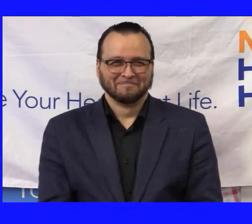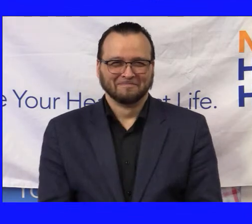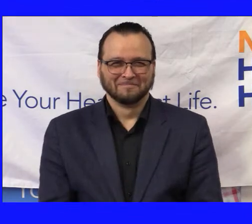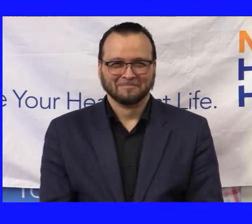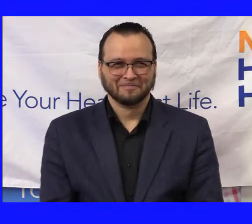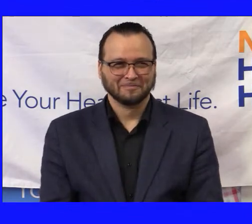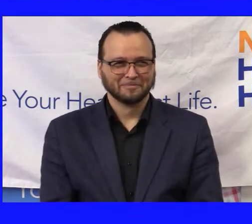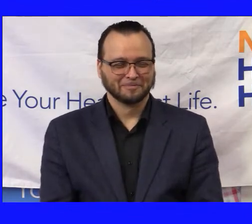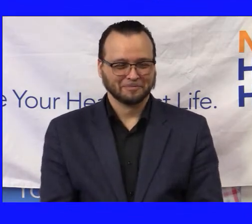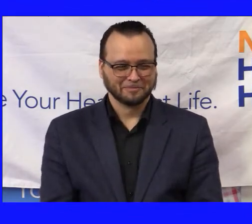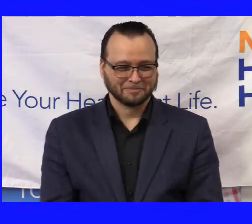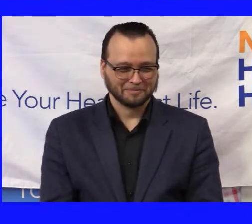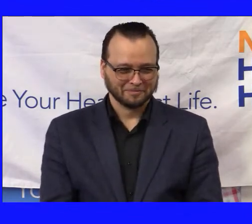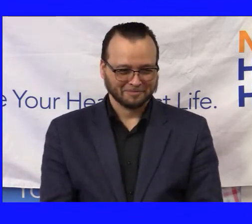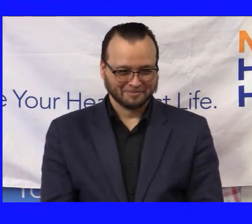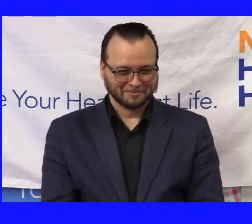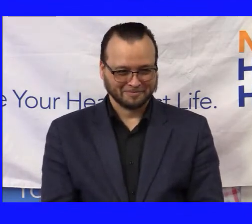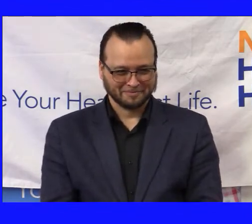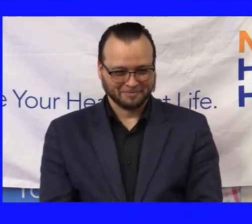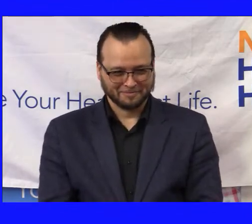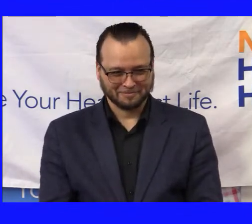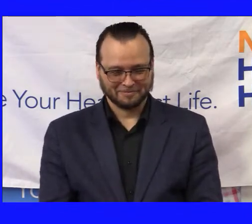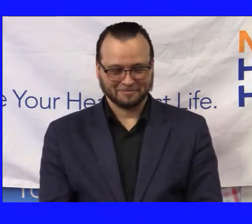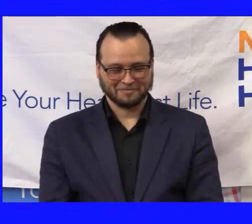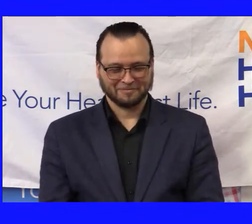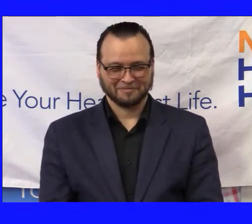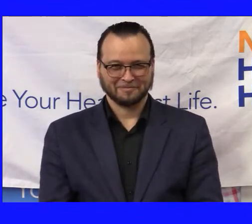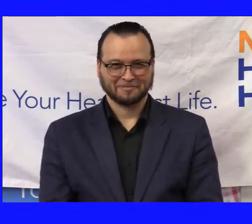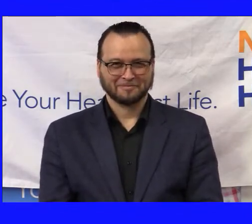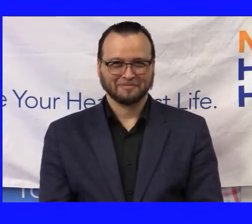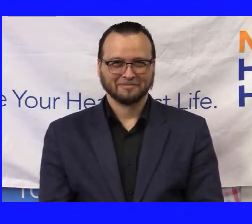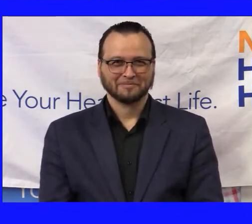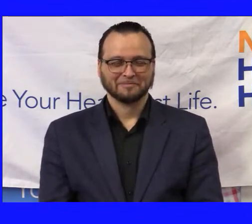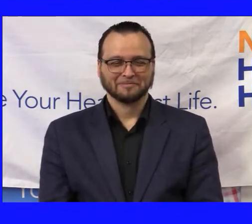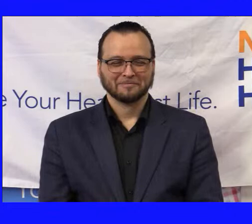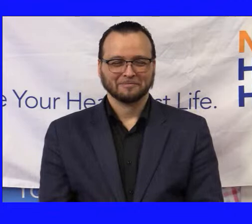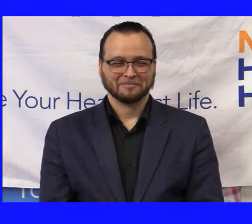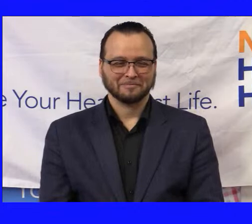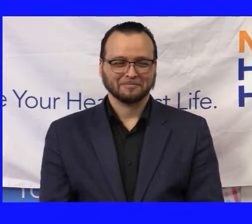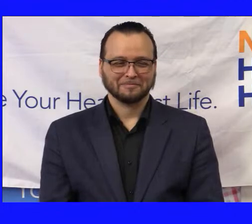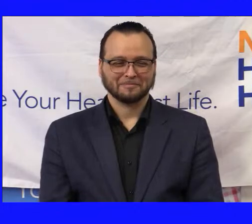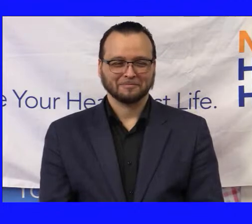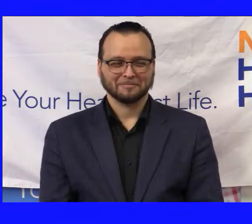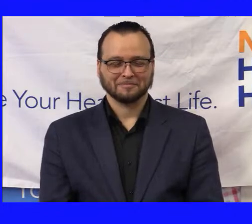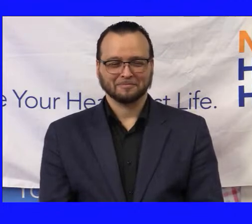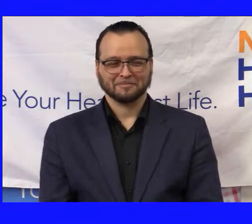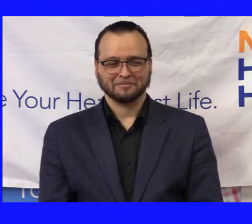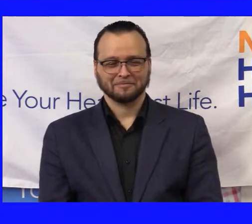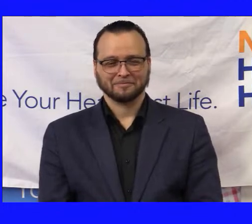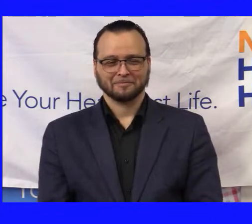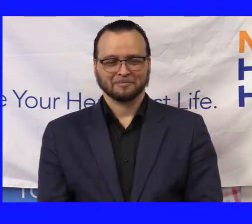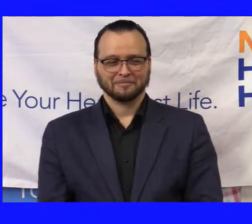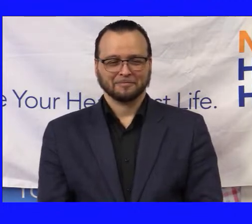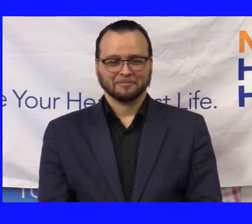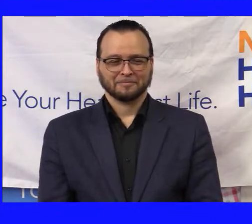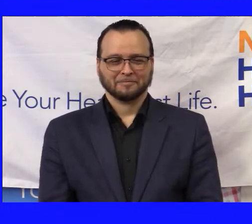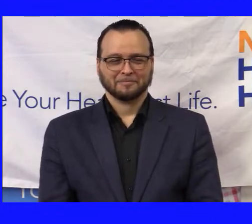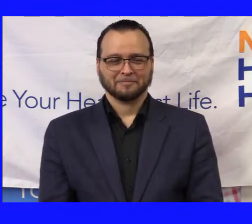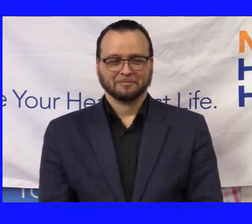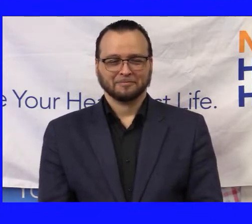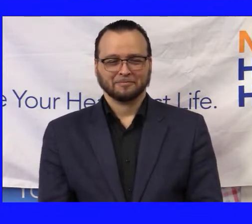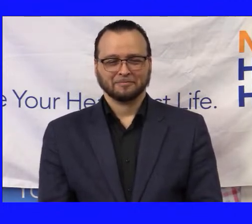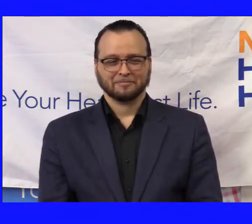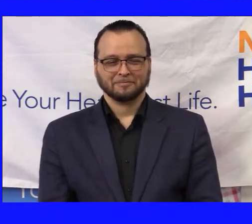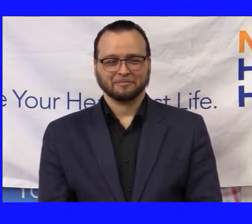technology for women. I think those will be something that will make sure that this analysis of the NWBE is at